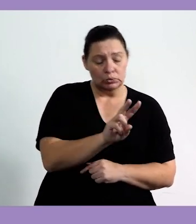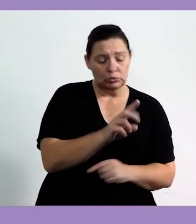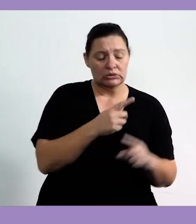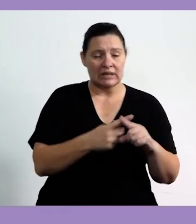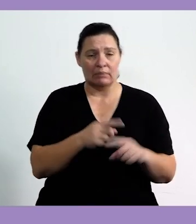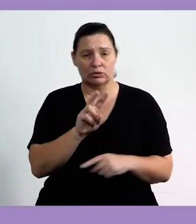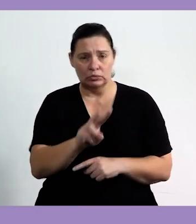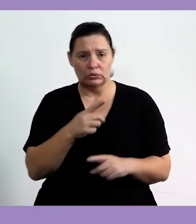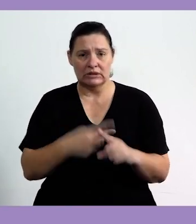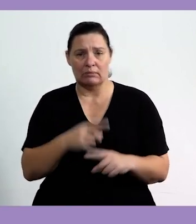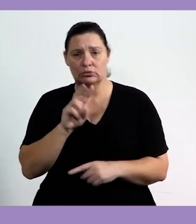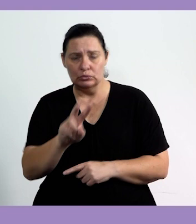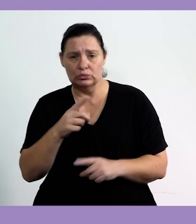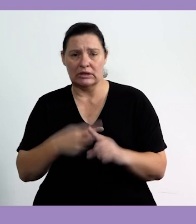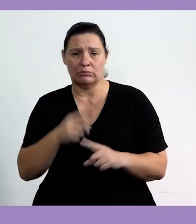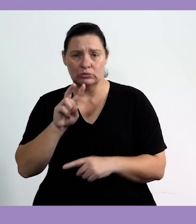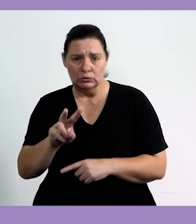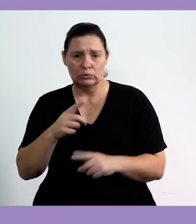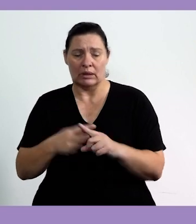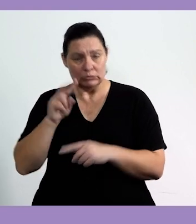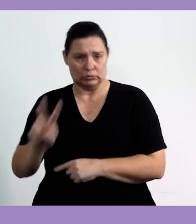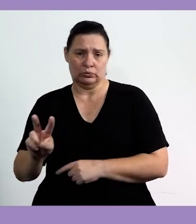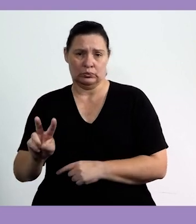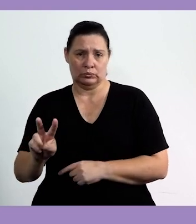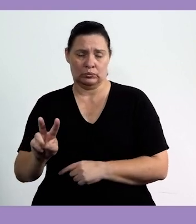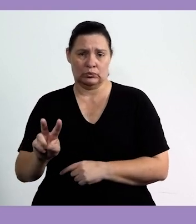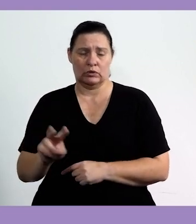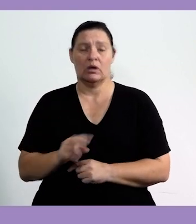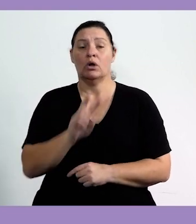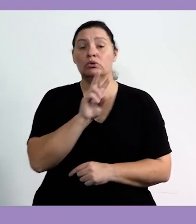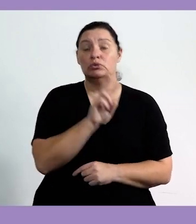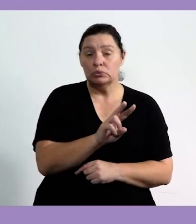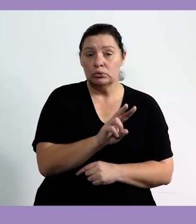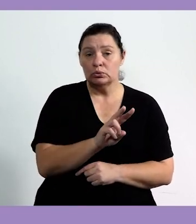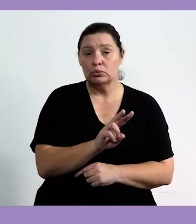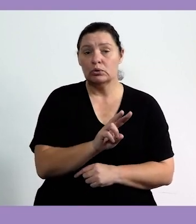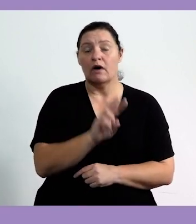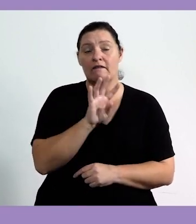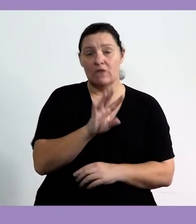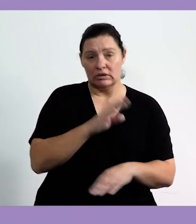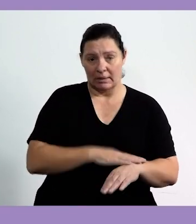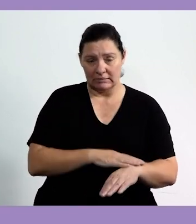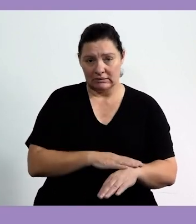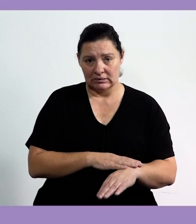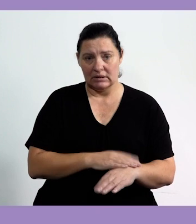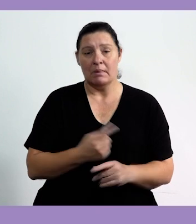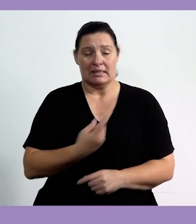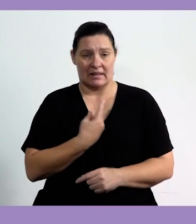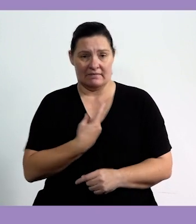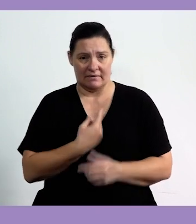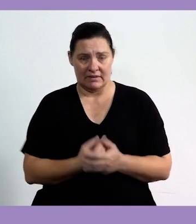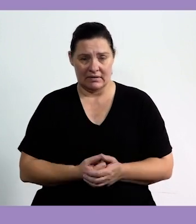2 times 2 times 2 times 2 times 2. So 2 is multiplied 4 times